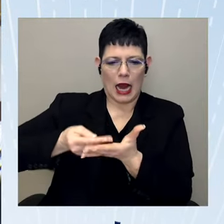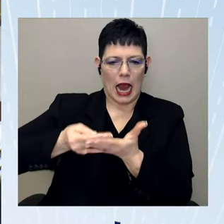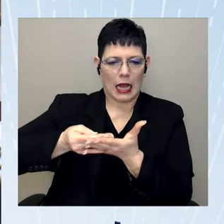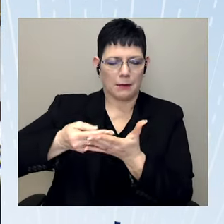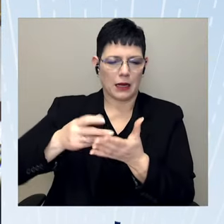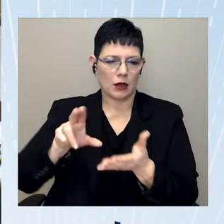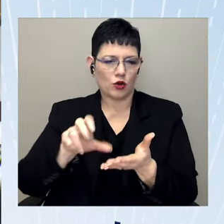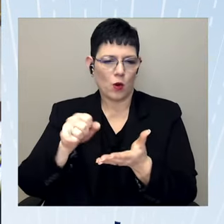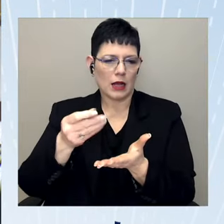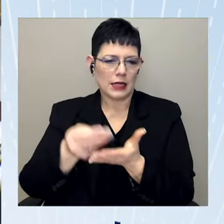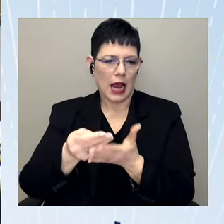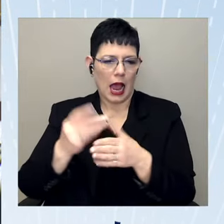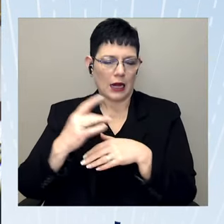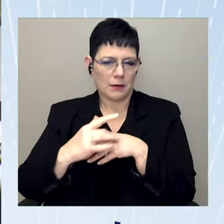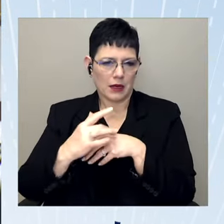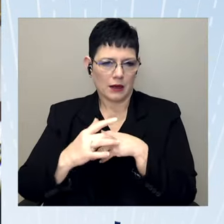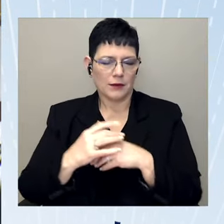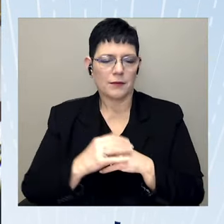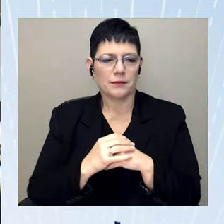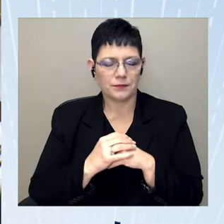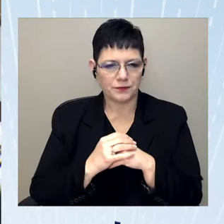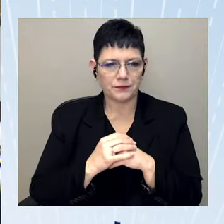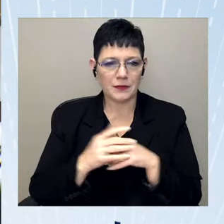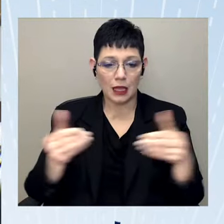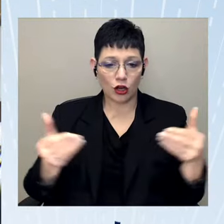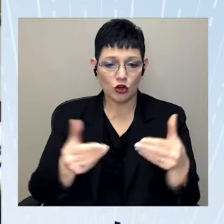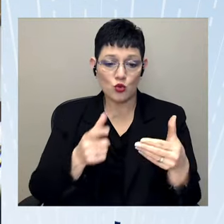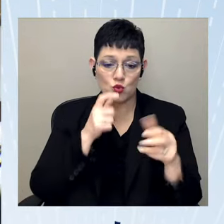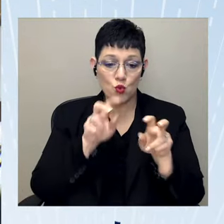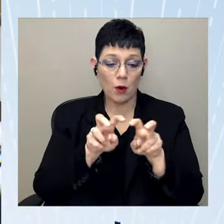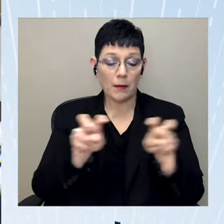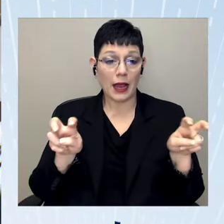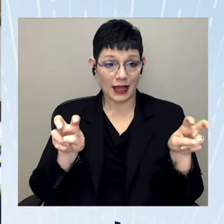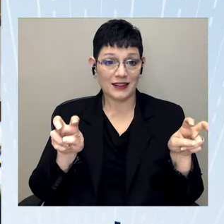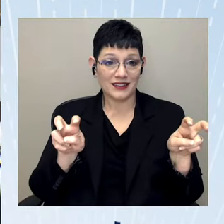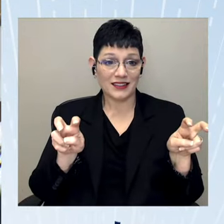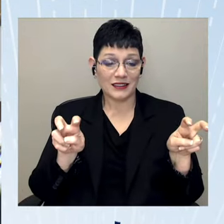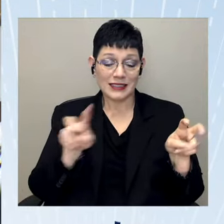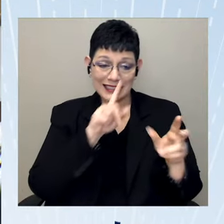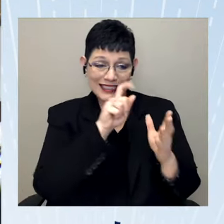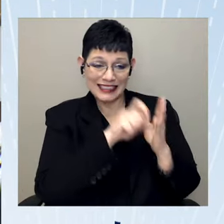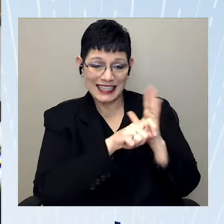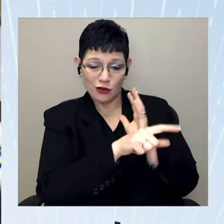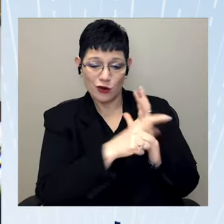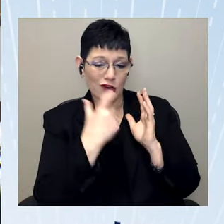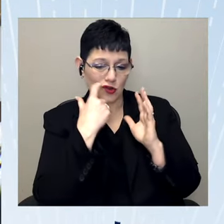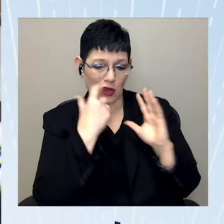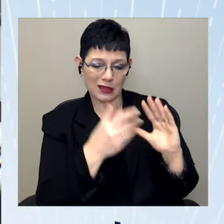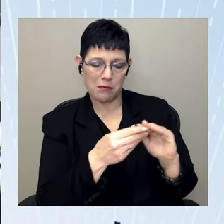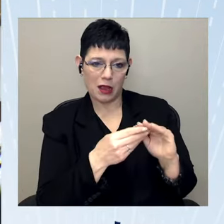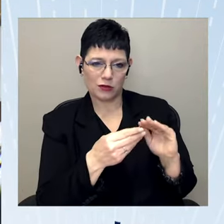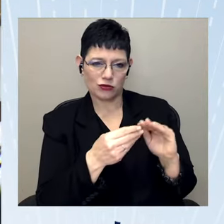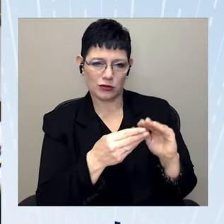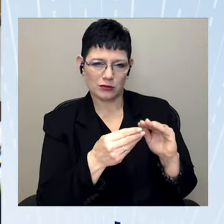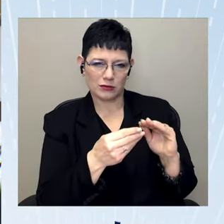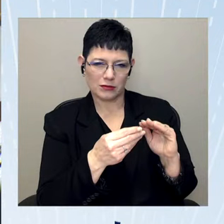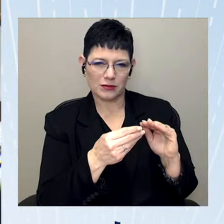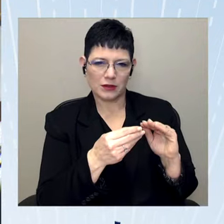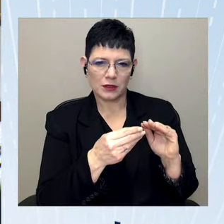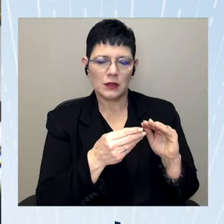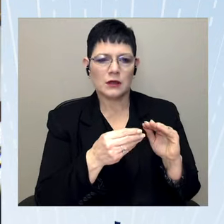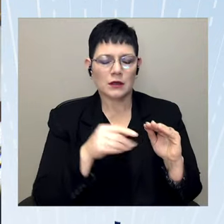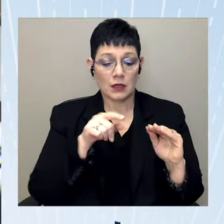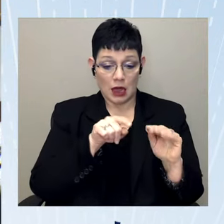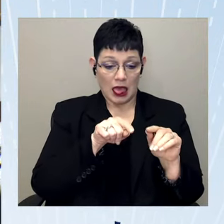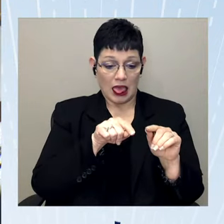I want to introduce our panel because, as Secretary Becerra said, these are the experts, you are